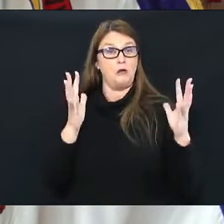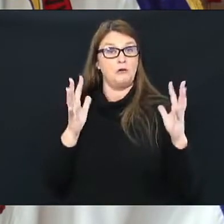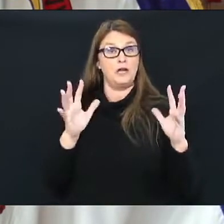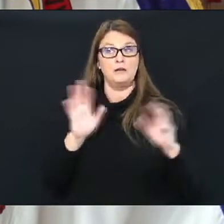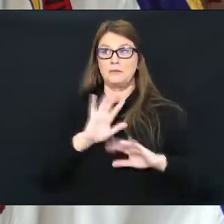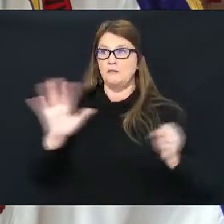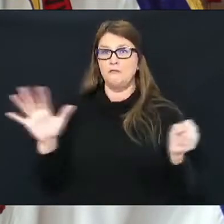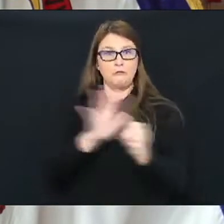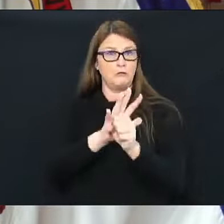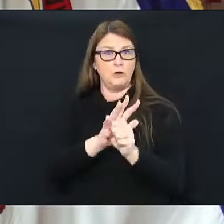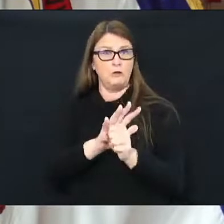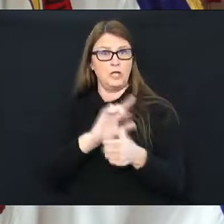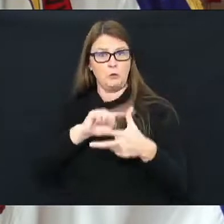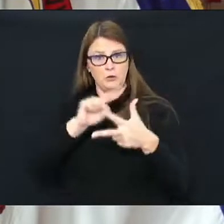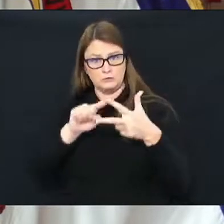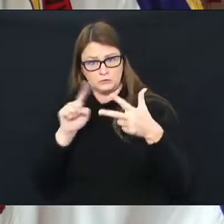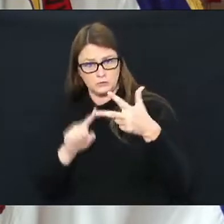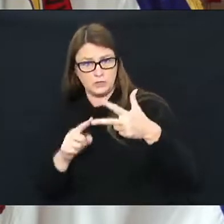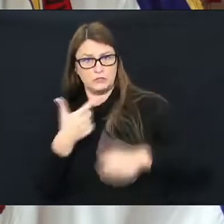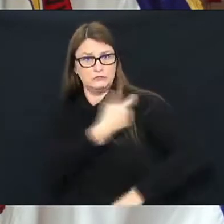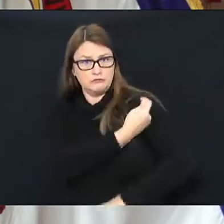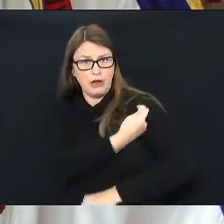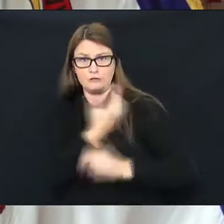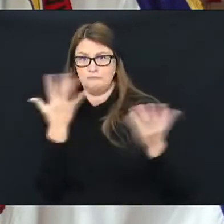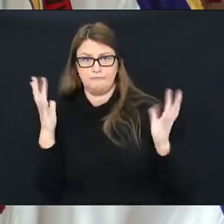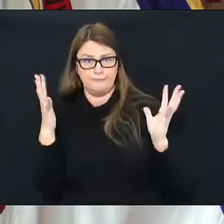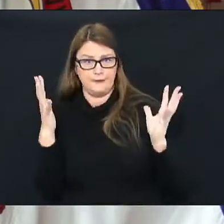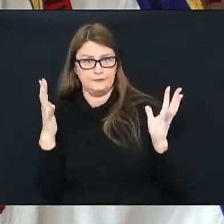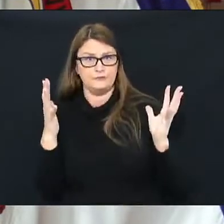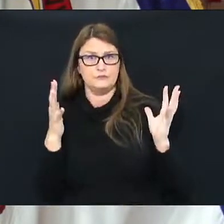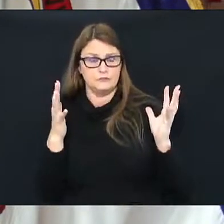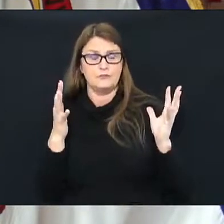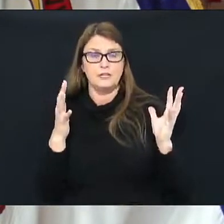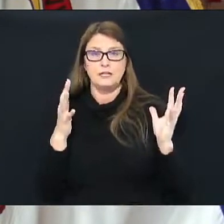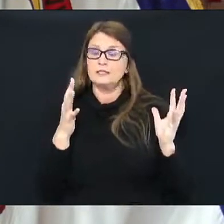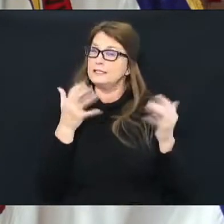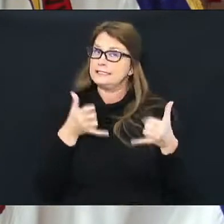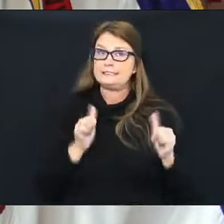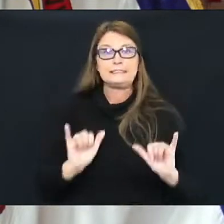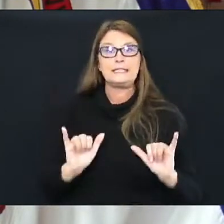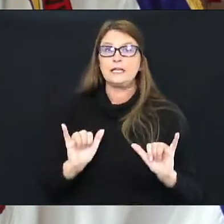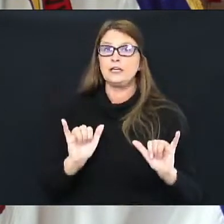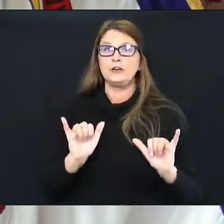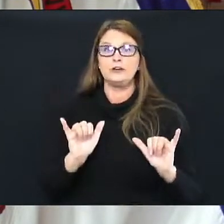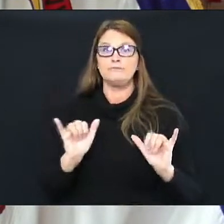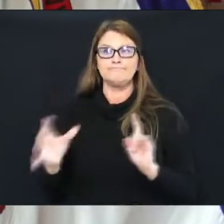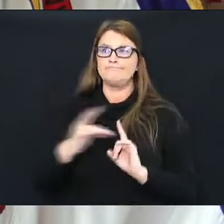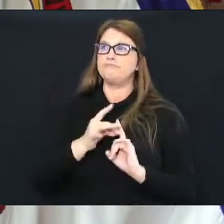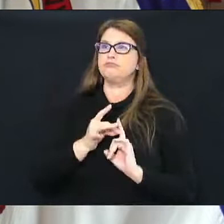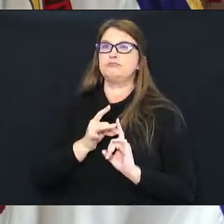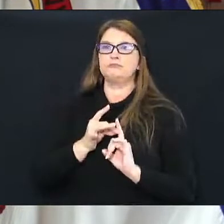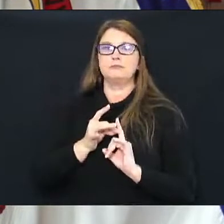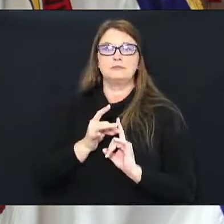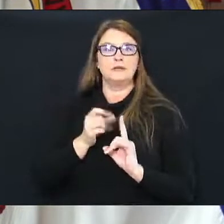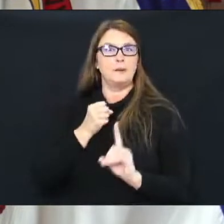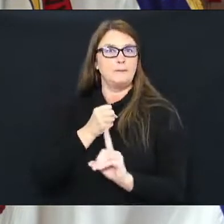been fully vaccinated and boosted and all that, and but yet, voila, you've got it. And